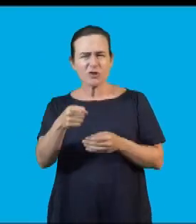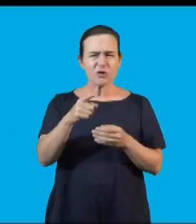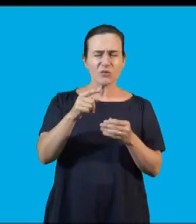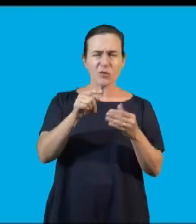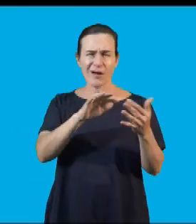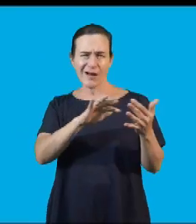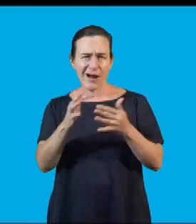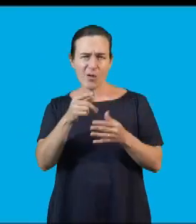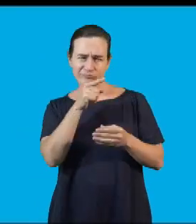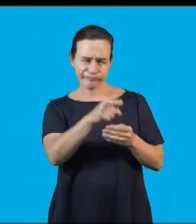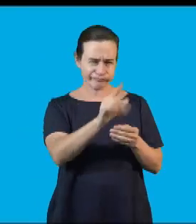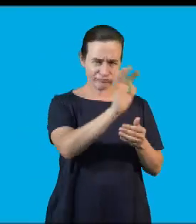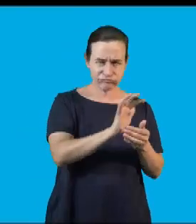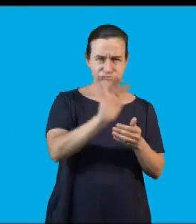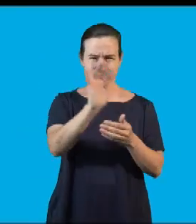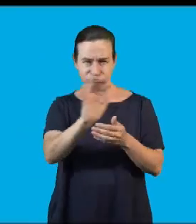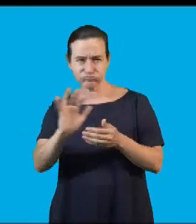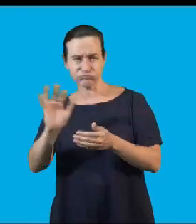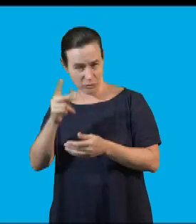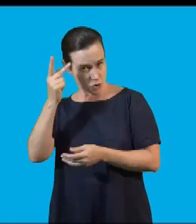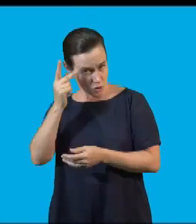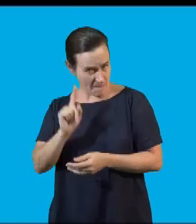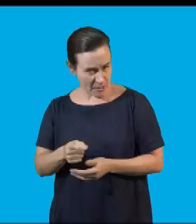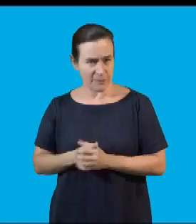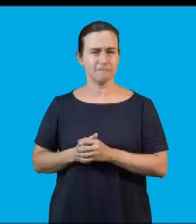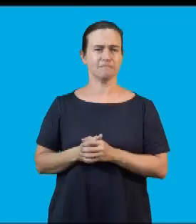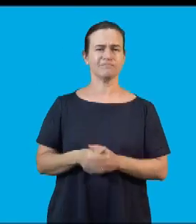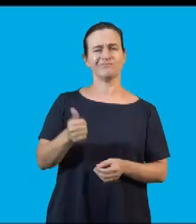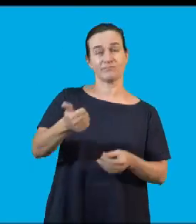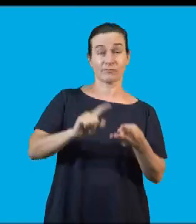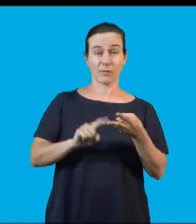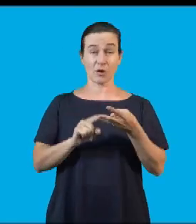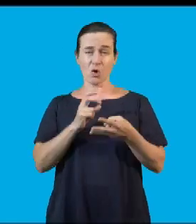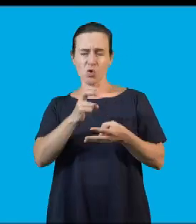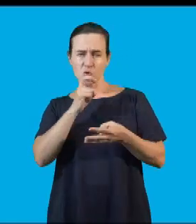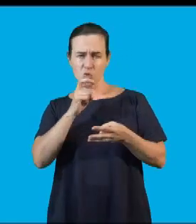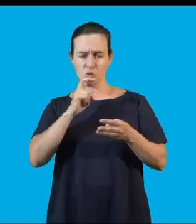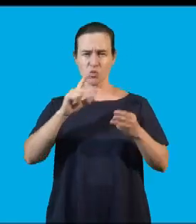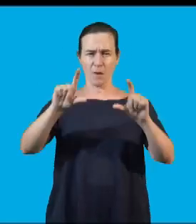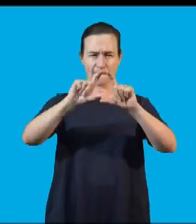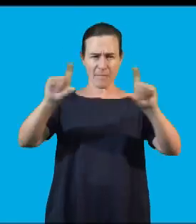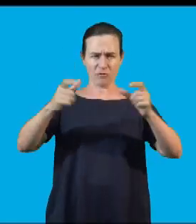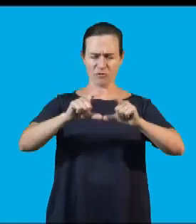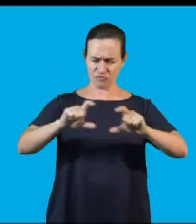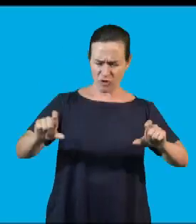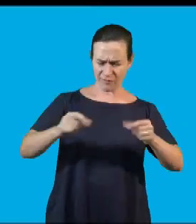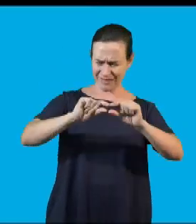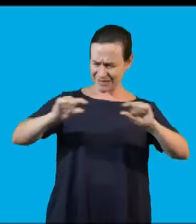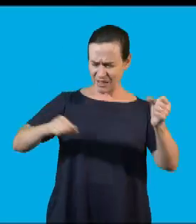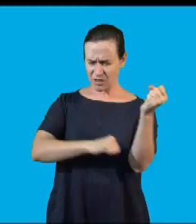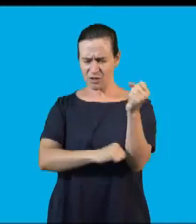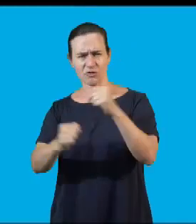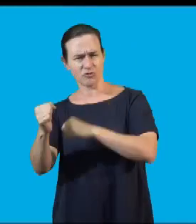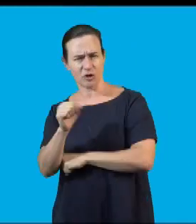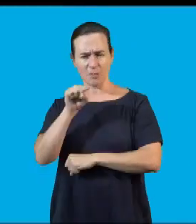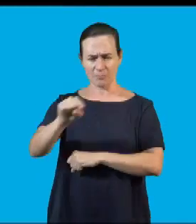that you've gained about structure and features of different texts, and then apply the knowledge of paragraphs and sentence